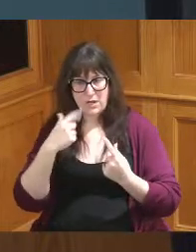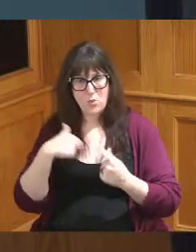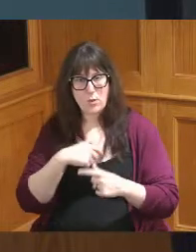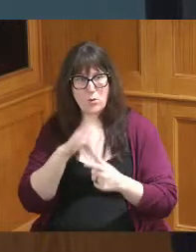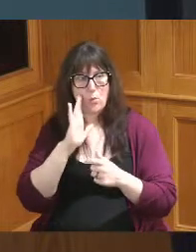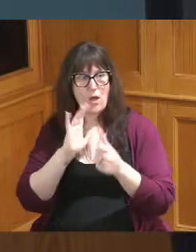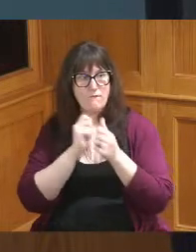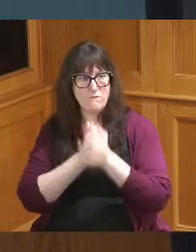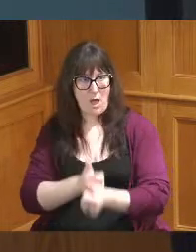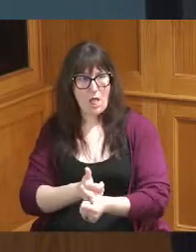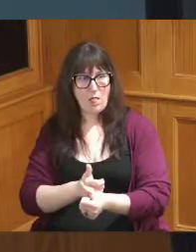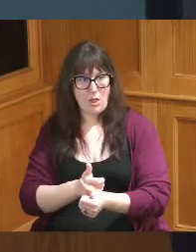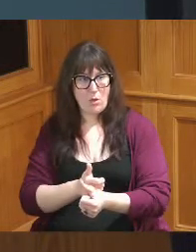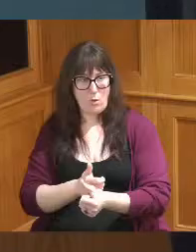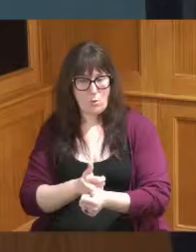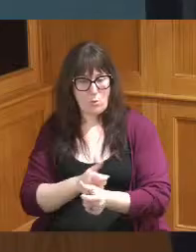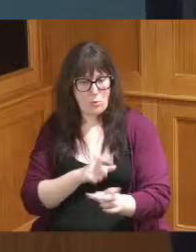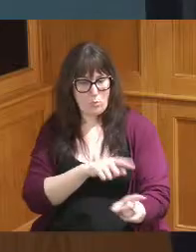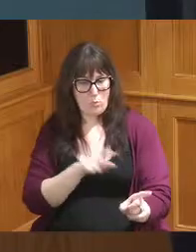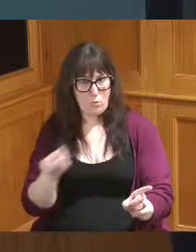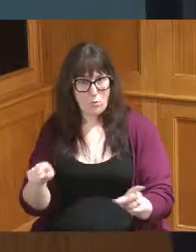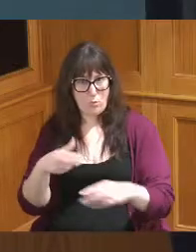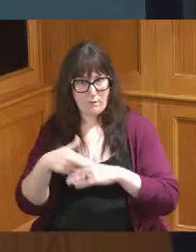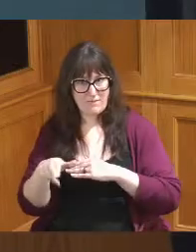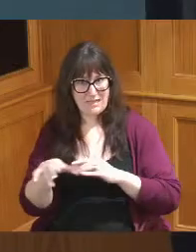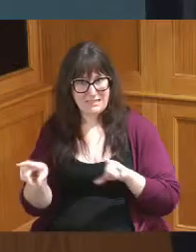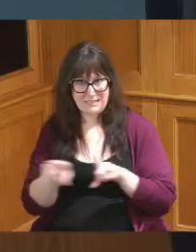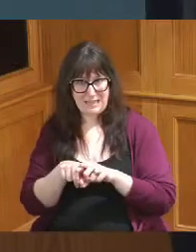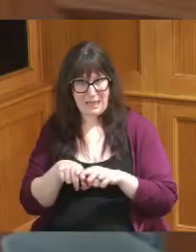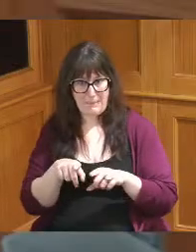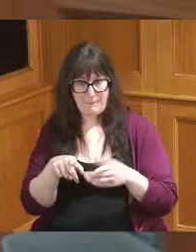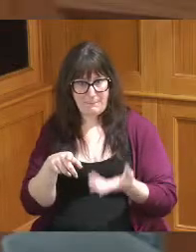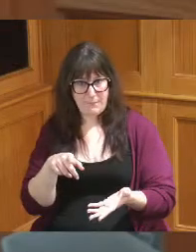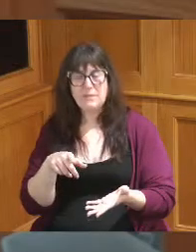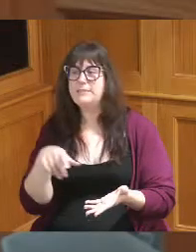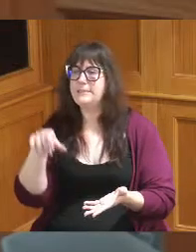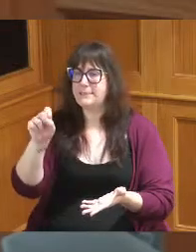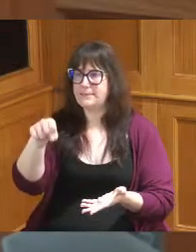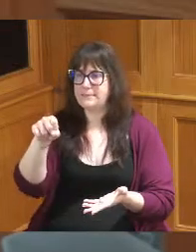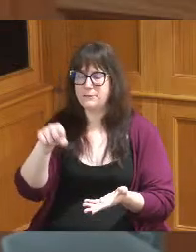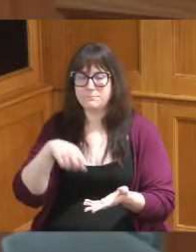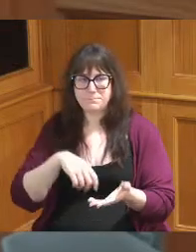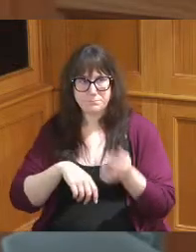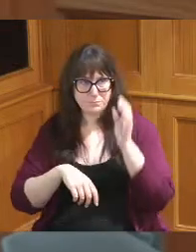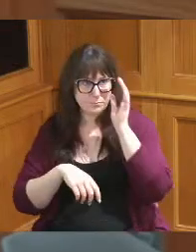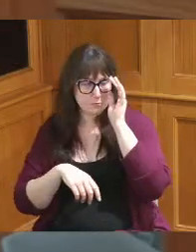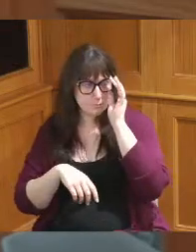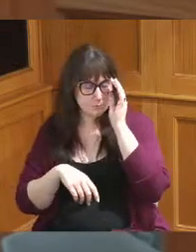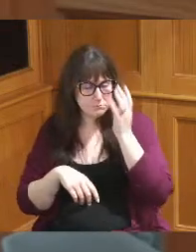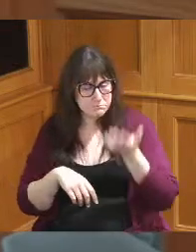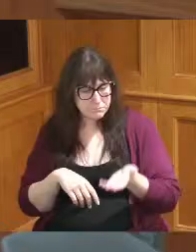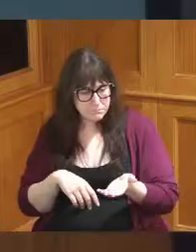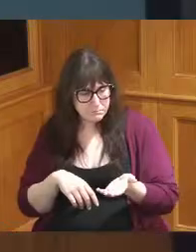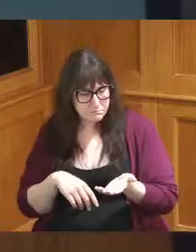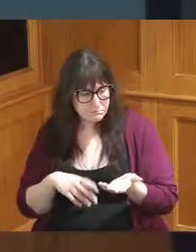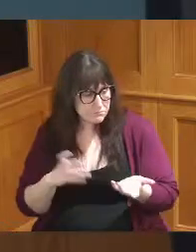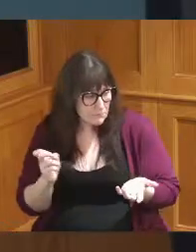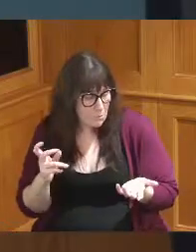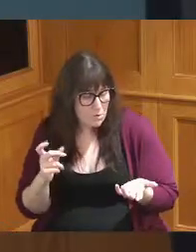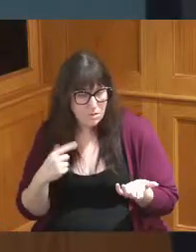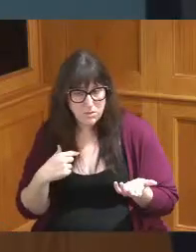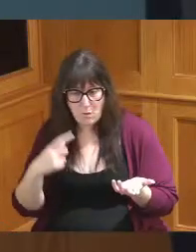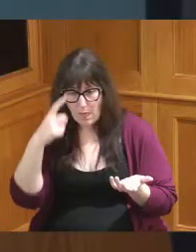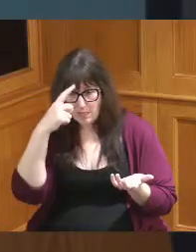follow, or our policy is reflective of what's in front of us? That's correct. Okay. So beyond that, then I think